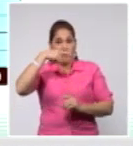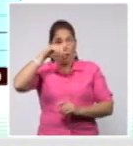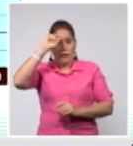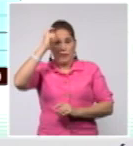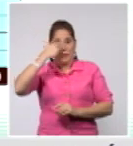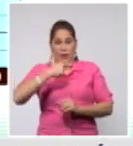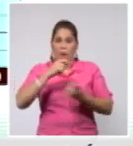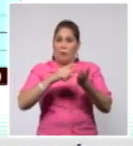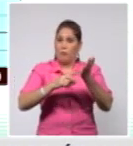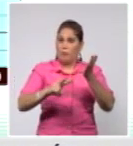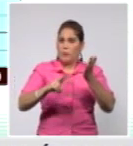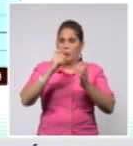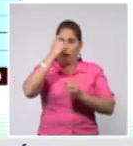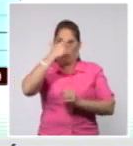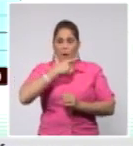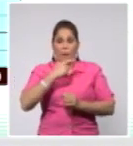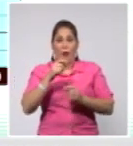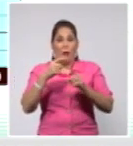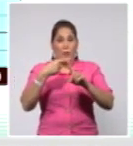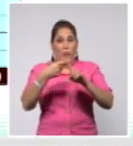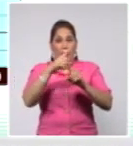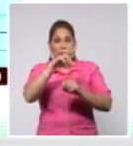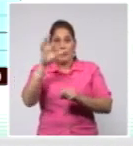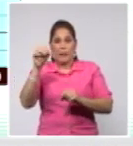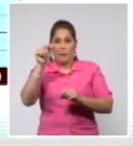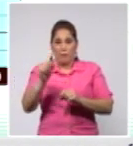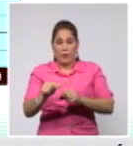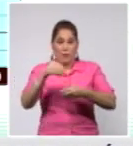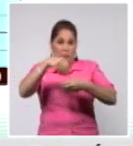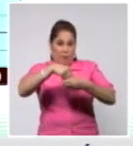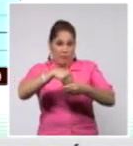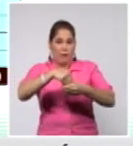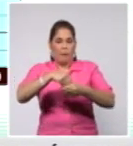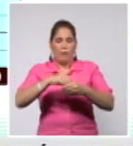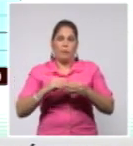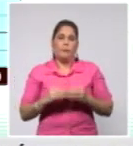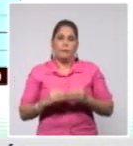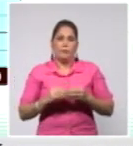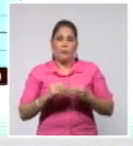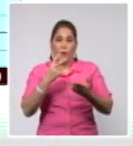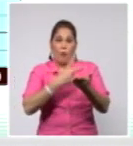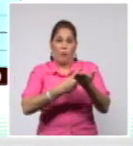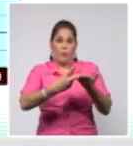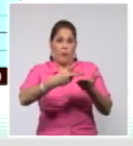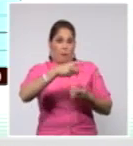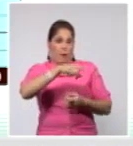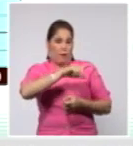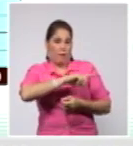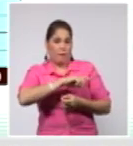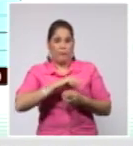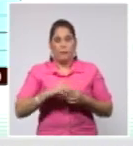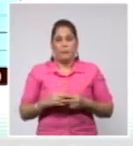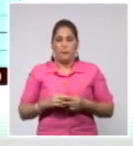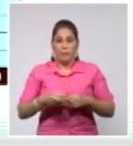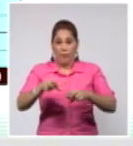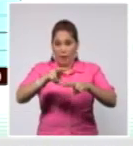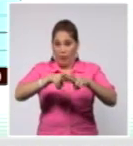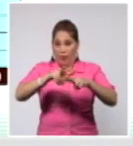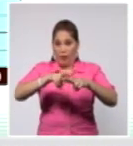Artemisa 4.97, Mayabeque 2.86,